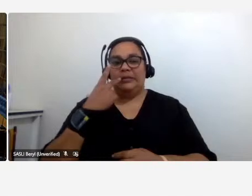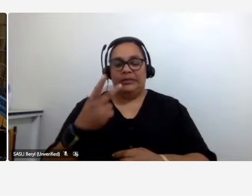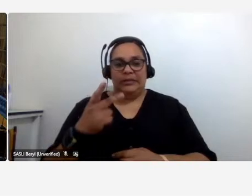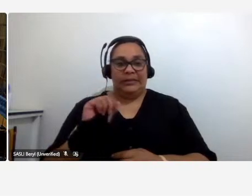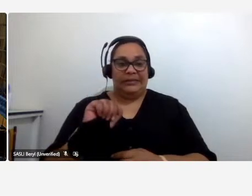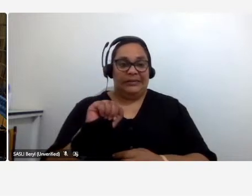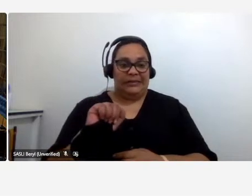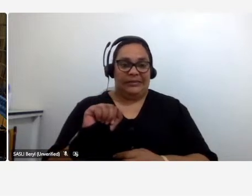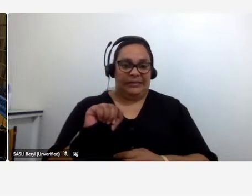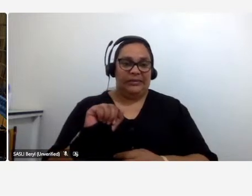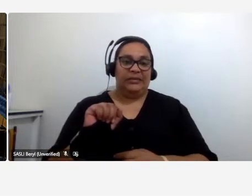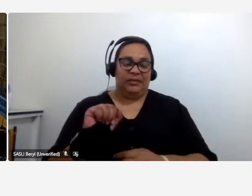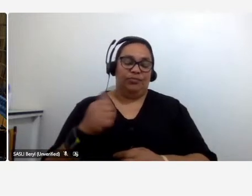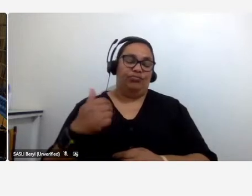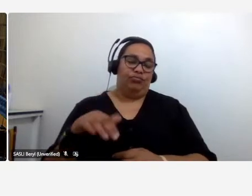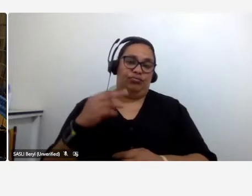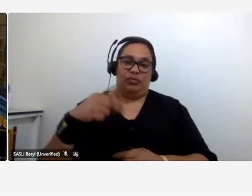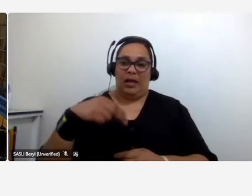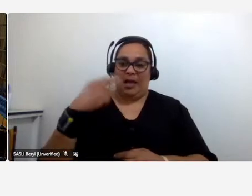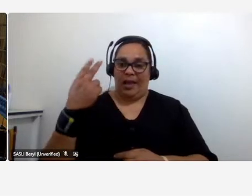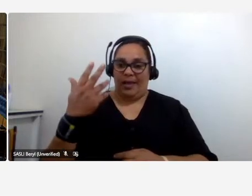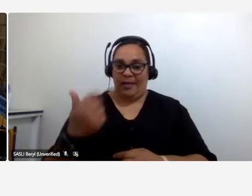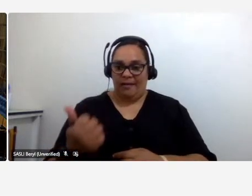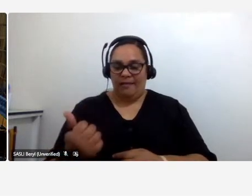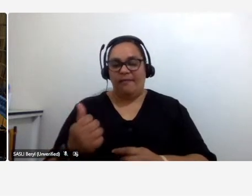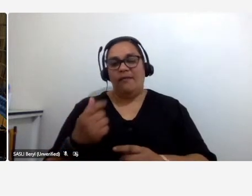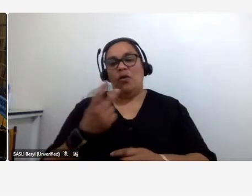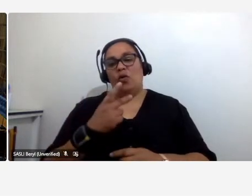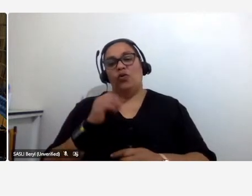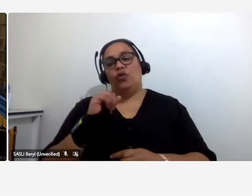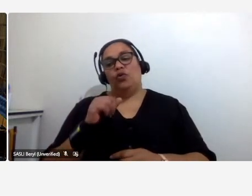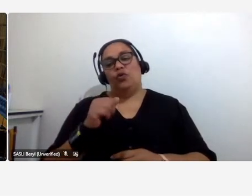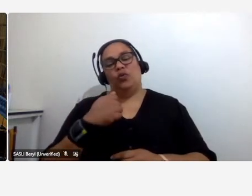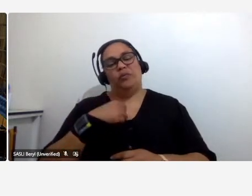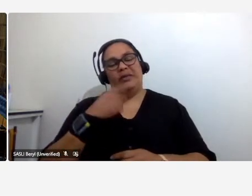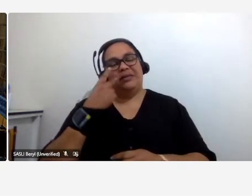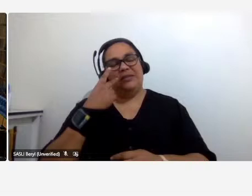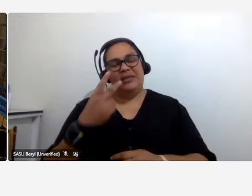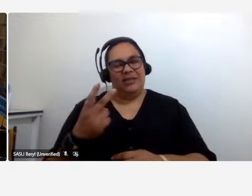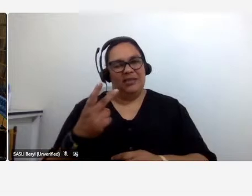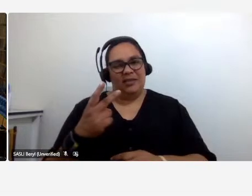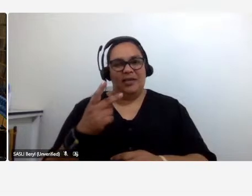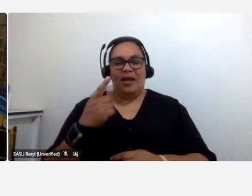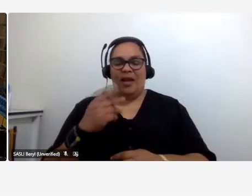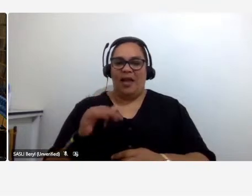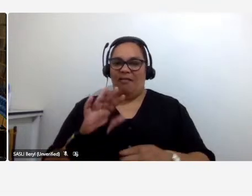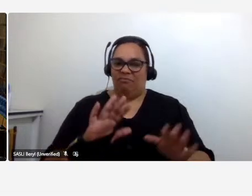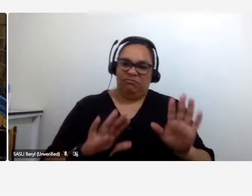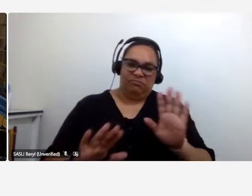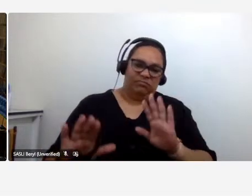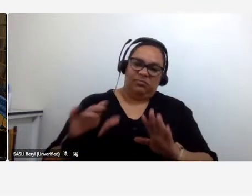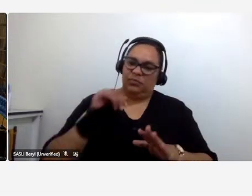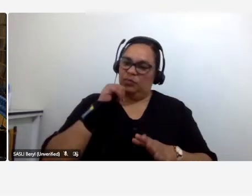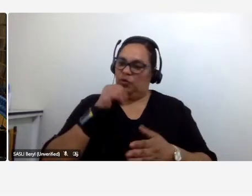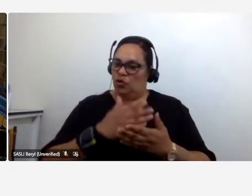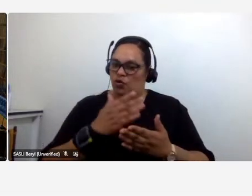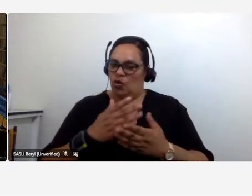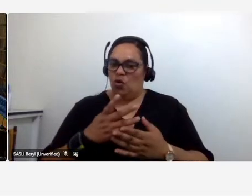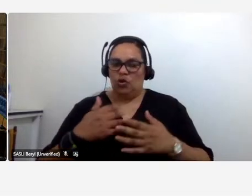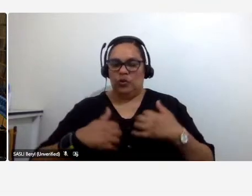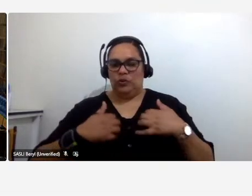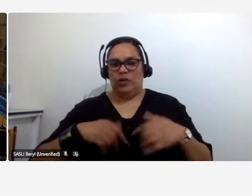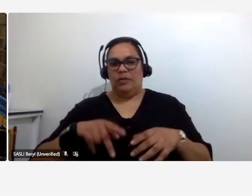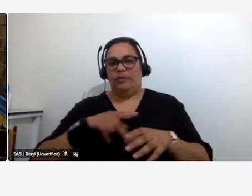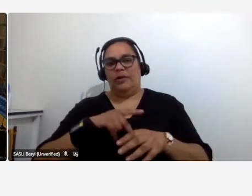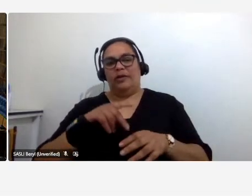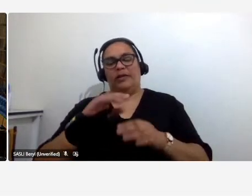is seemingly quite high. Also, there seems to be a reluctance to participate in